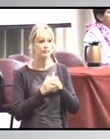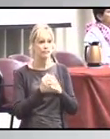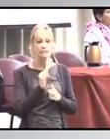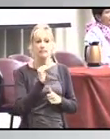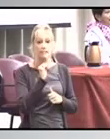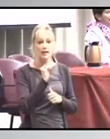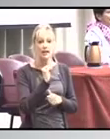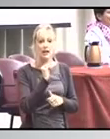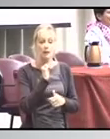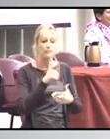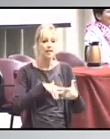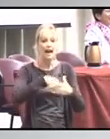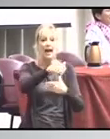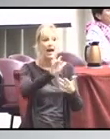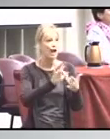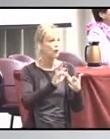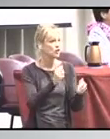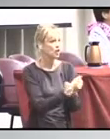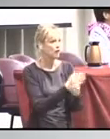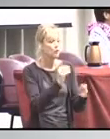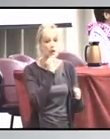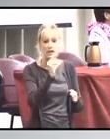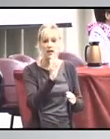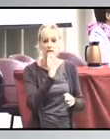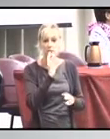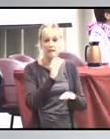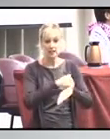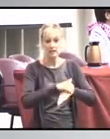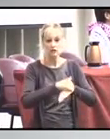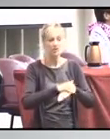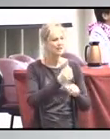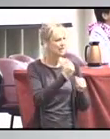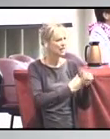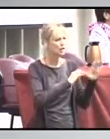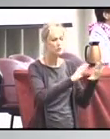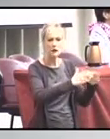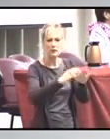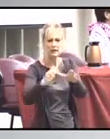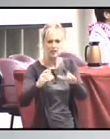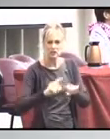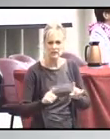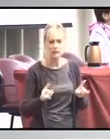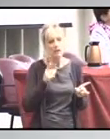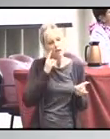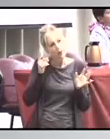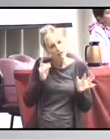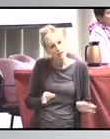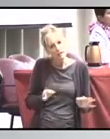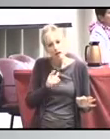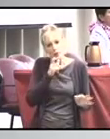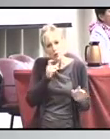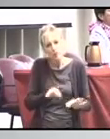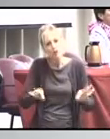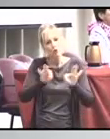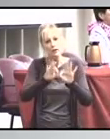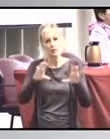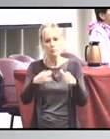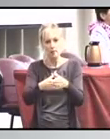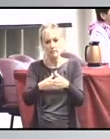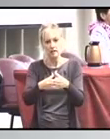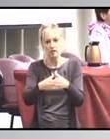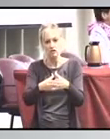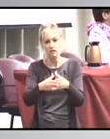who doesn't speak English, because every population is different. So again, you have to decide who your critical population is.